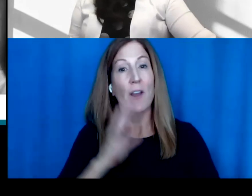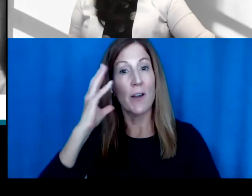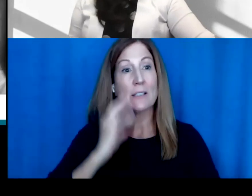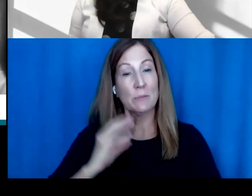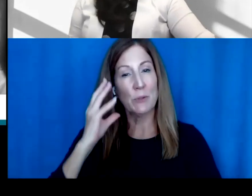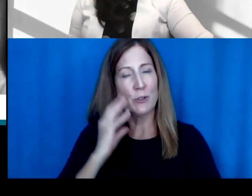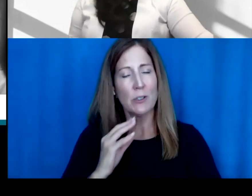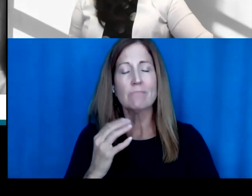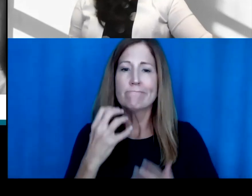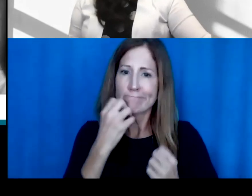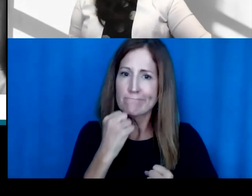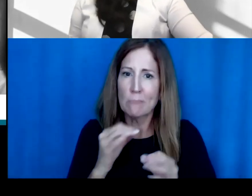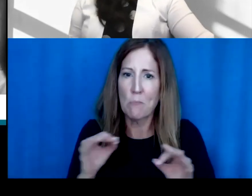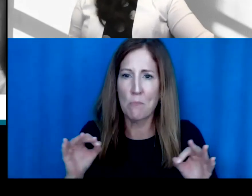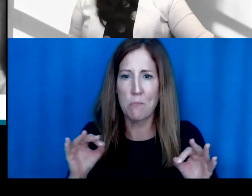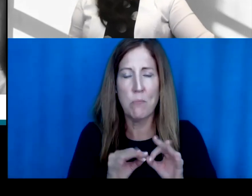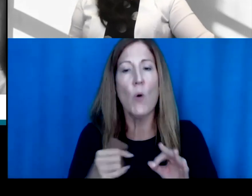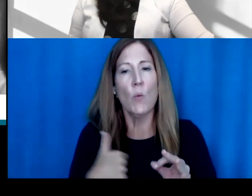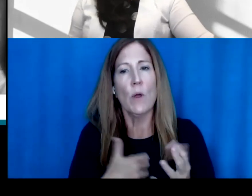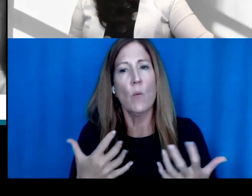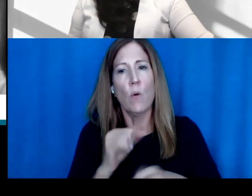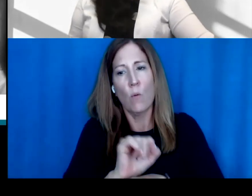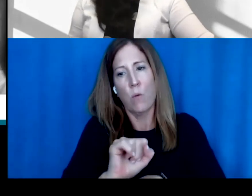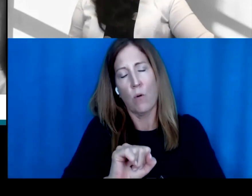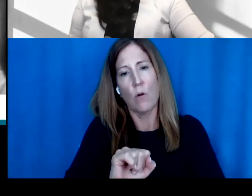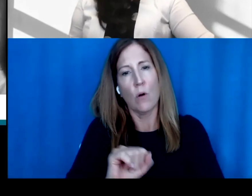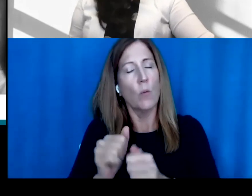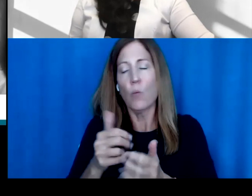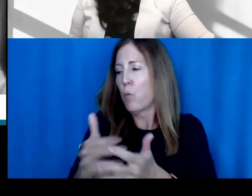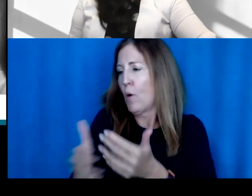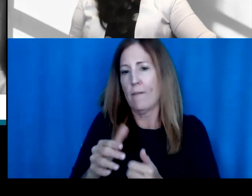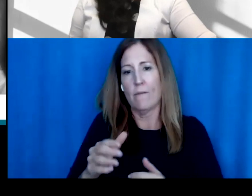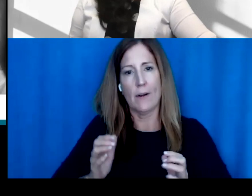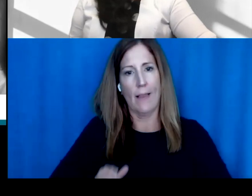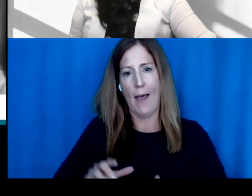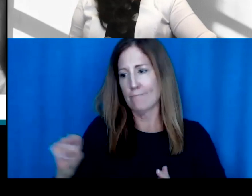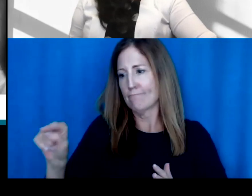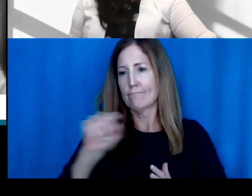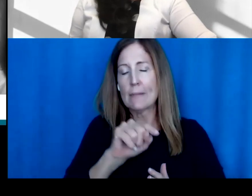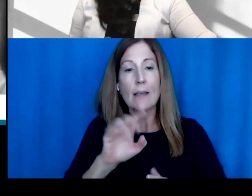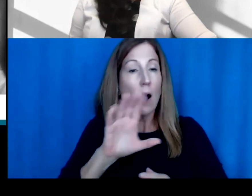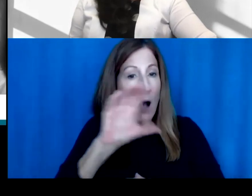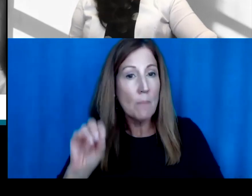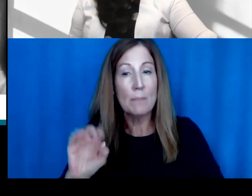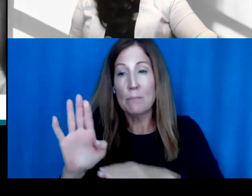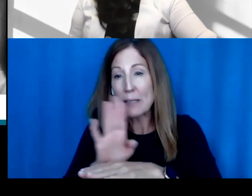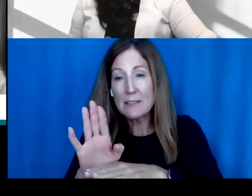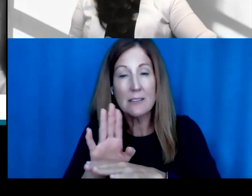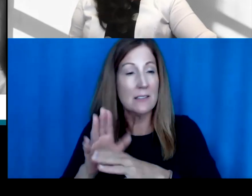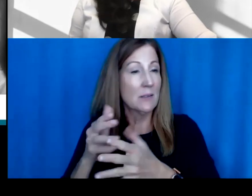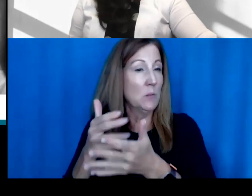is so important to us, we want to work with whatever clients, companies, businesses that we have